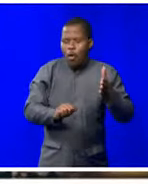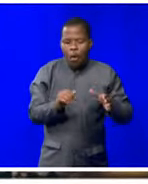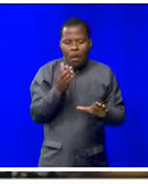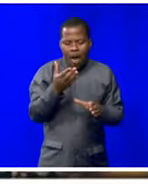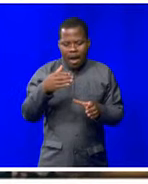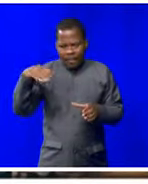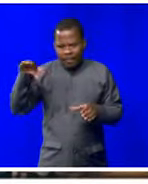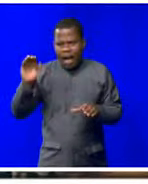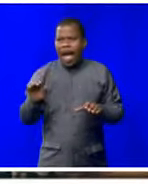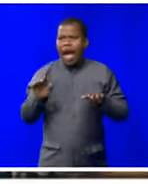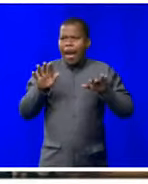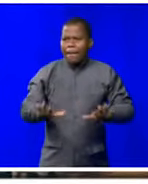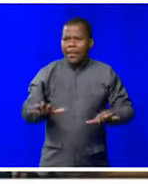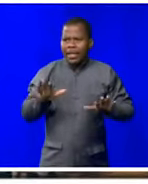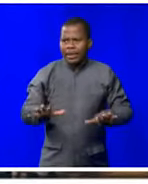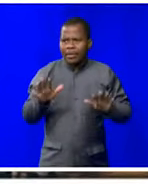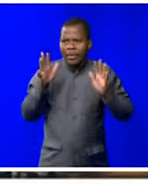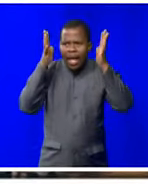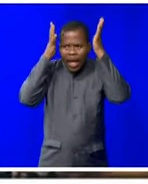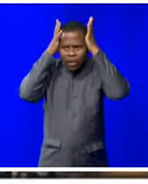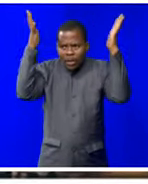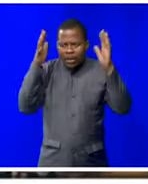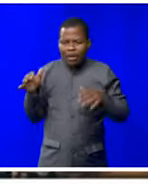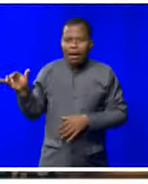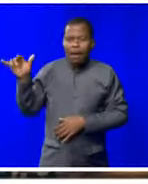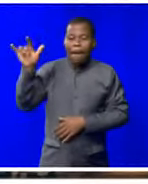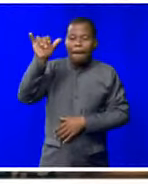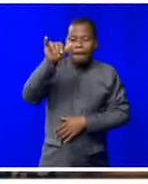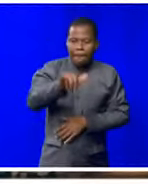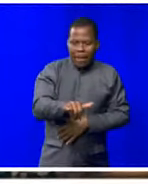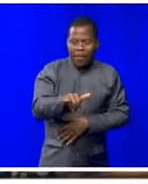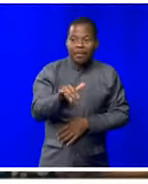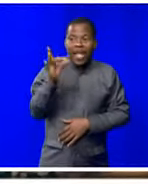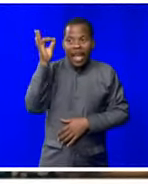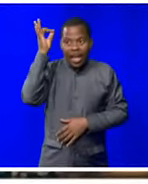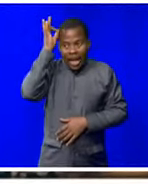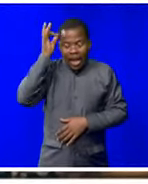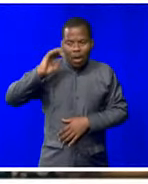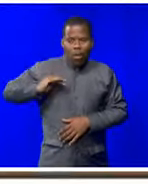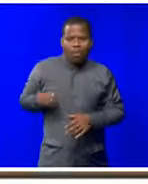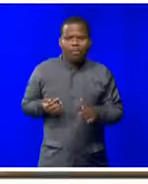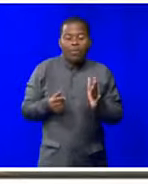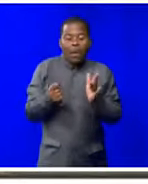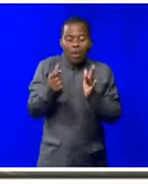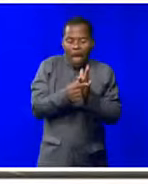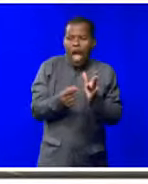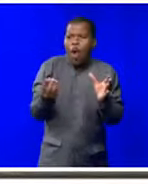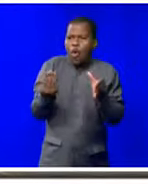Eswatini III International Airport accompanied by Inkosikazi Magelambigiza.